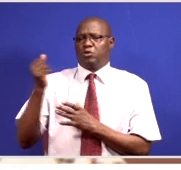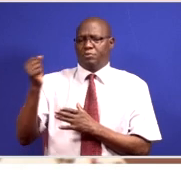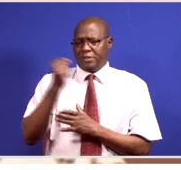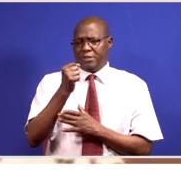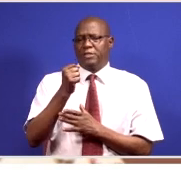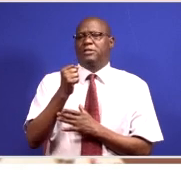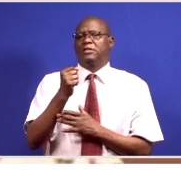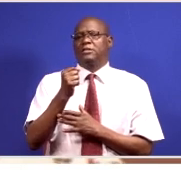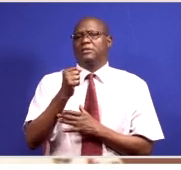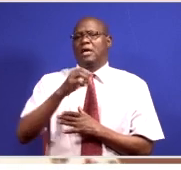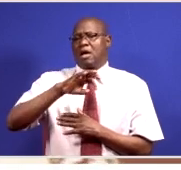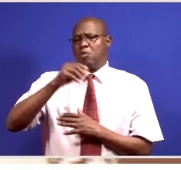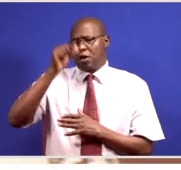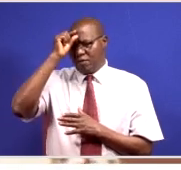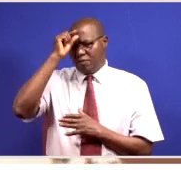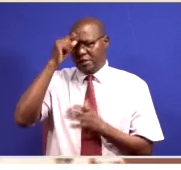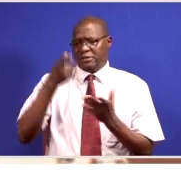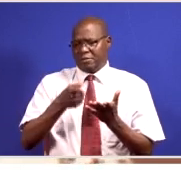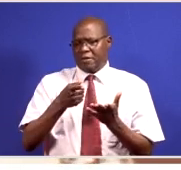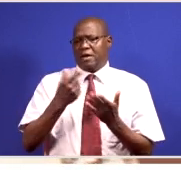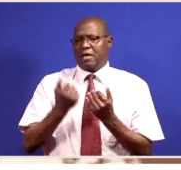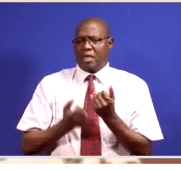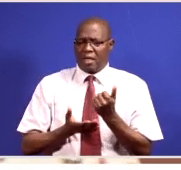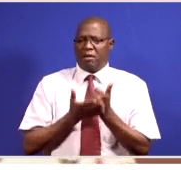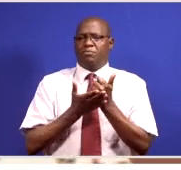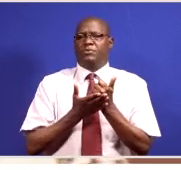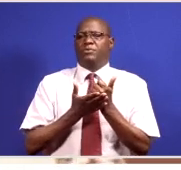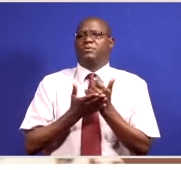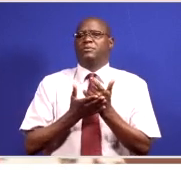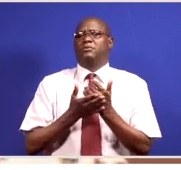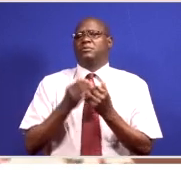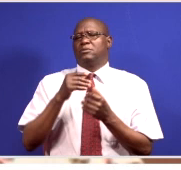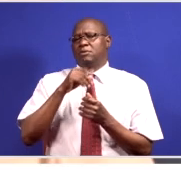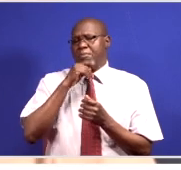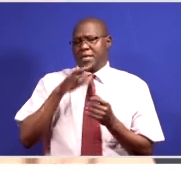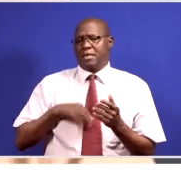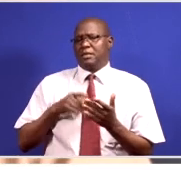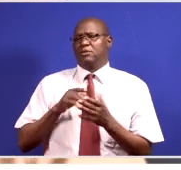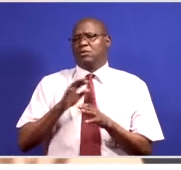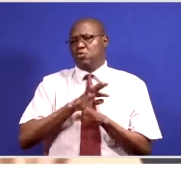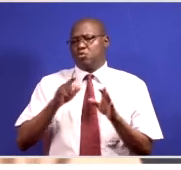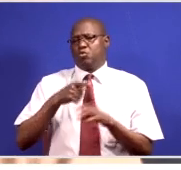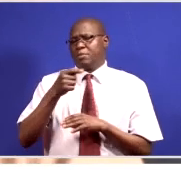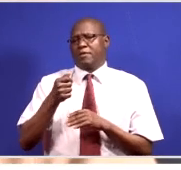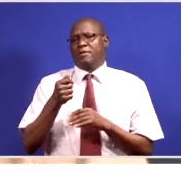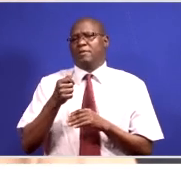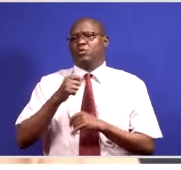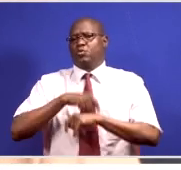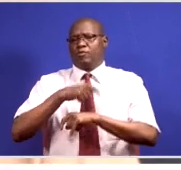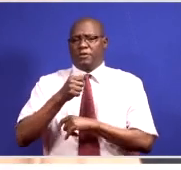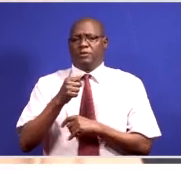county government huku pia itatoa ule mzigo wa kulipa karo kwa wazazi. Lakini kusema kweli kuna